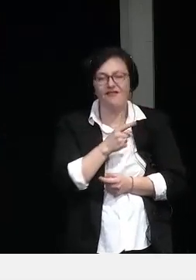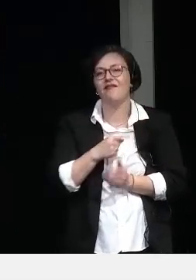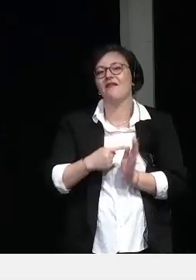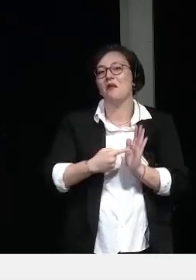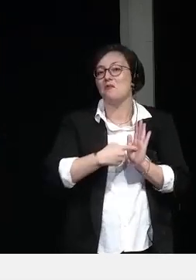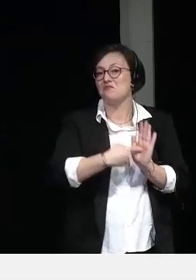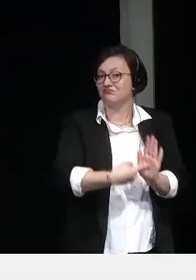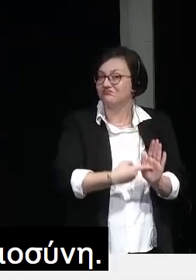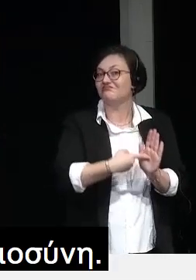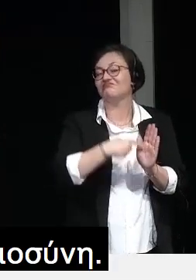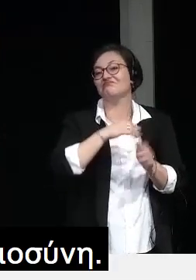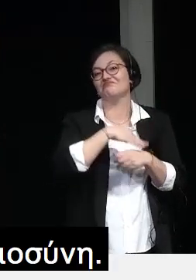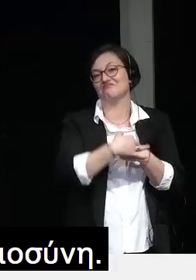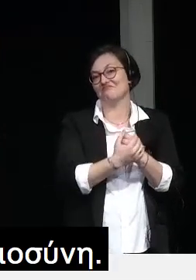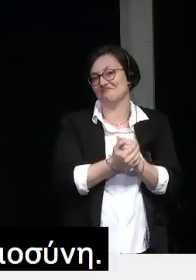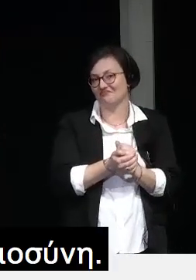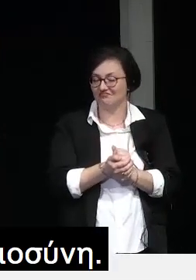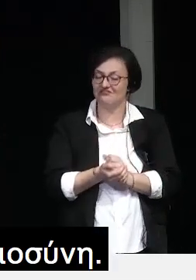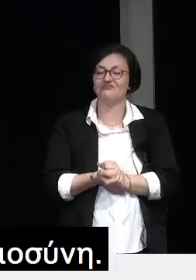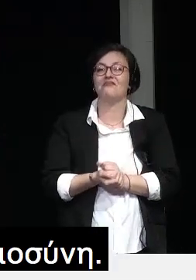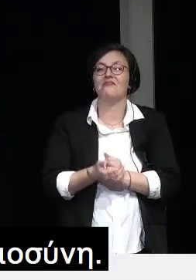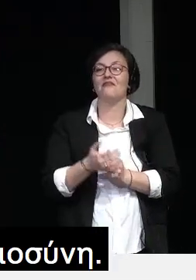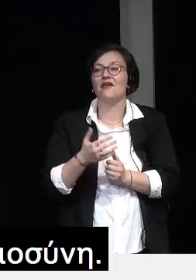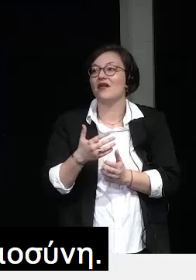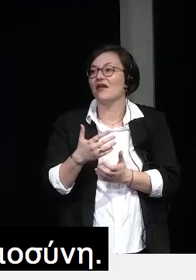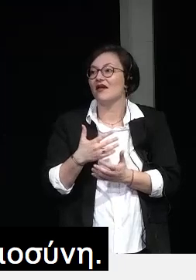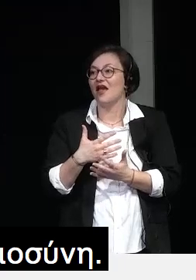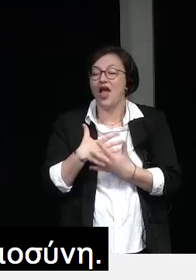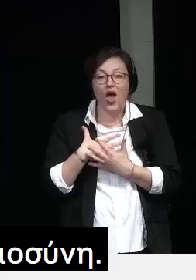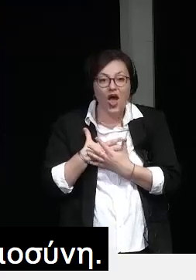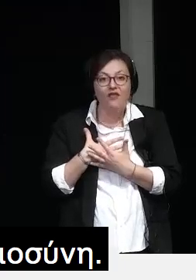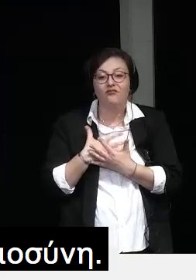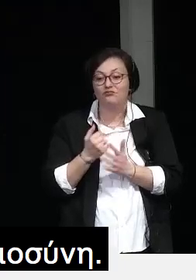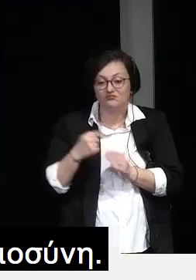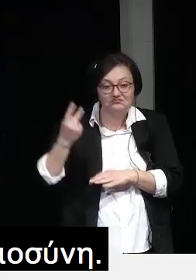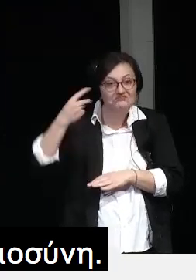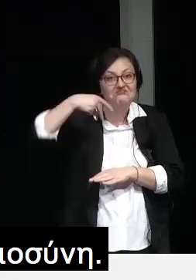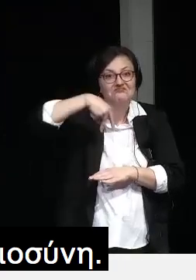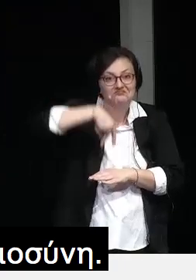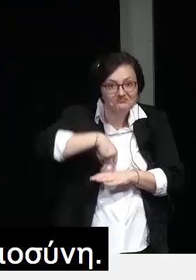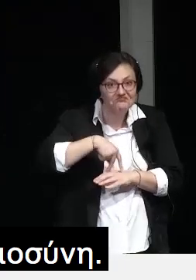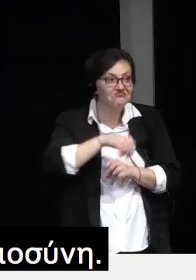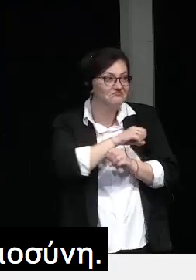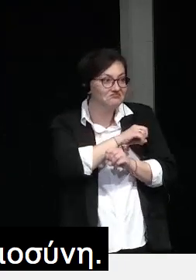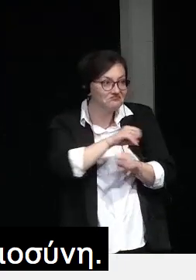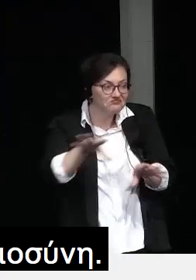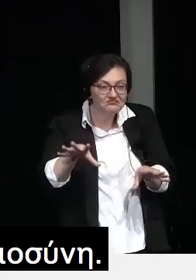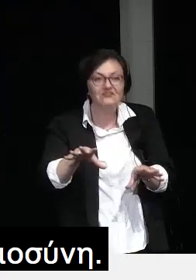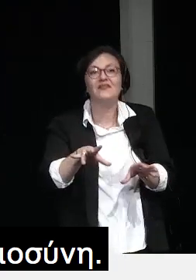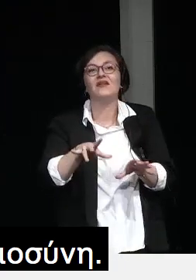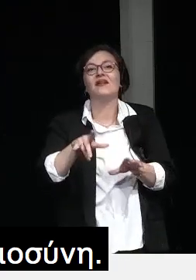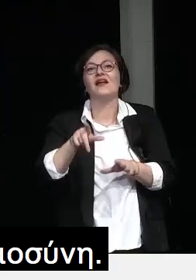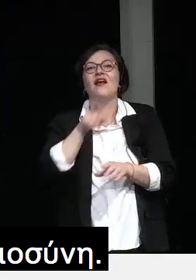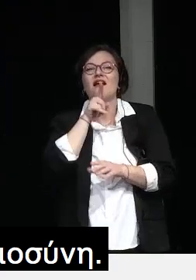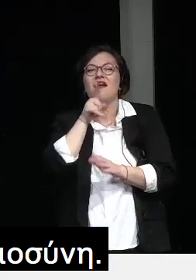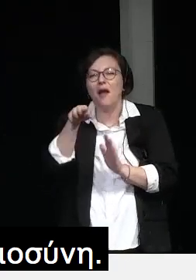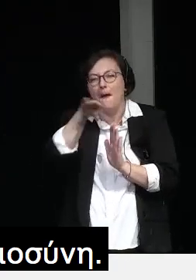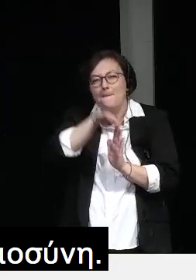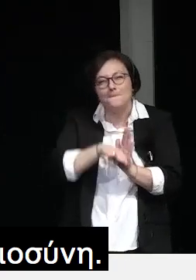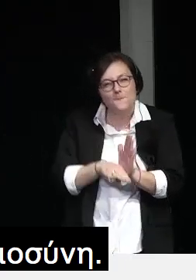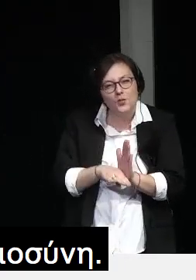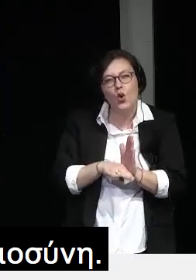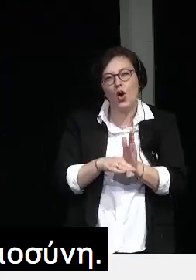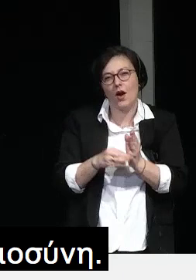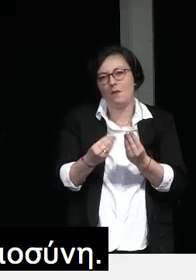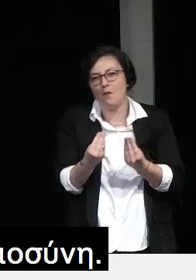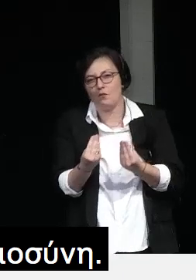of your experience. I just wanted to ask how you build trust when the relationship is